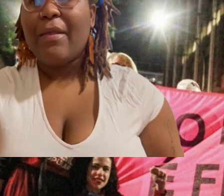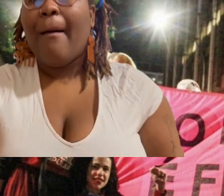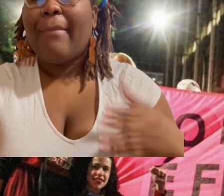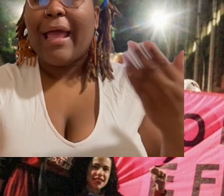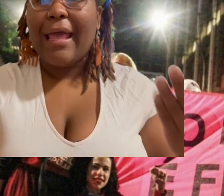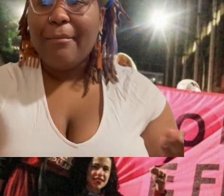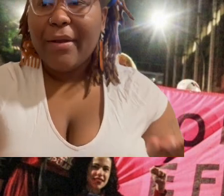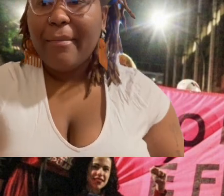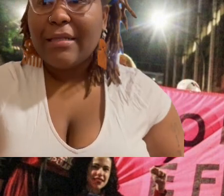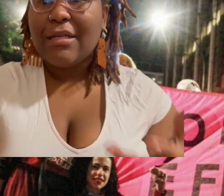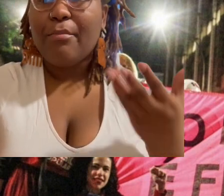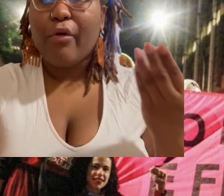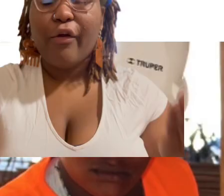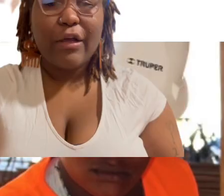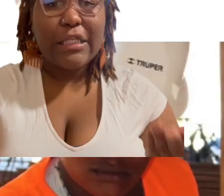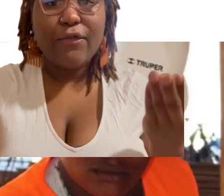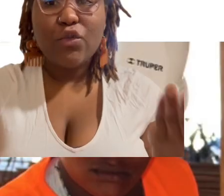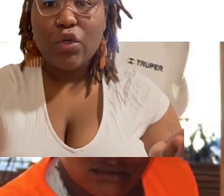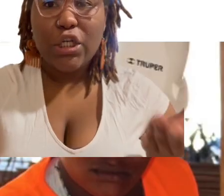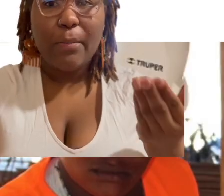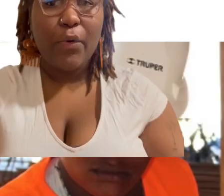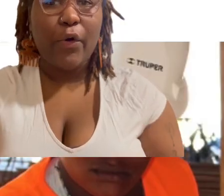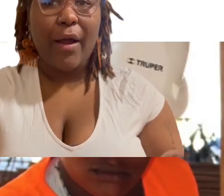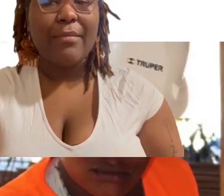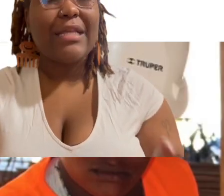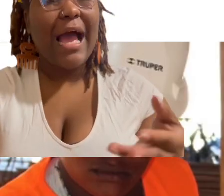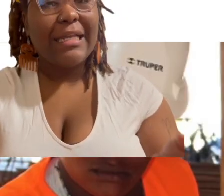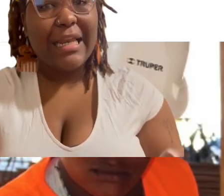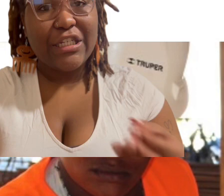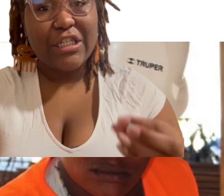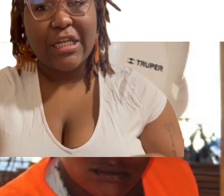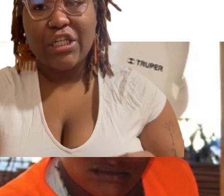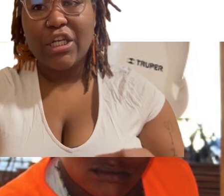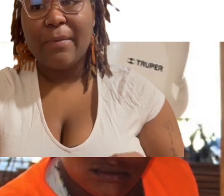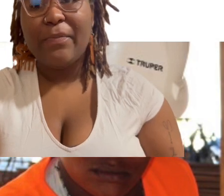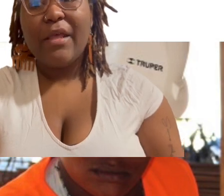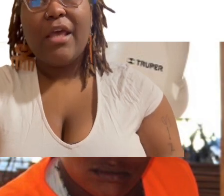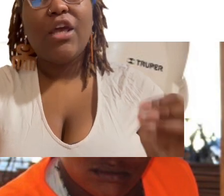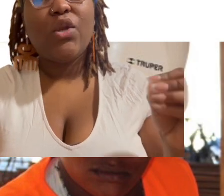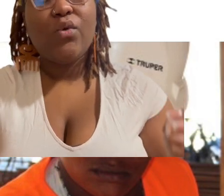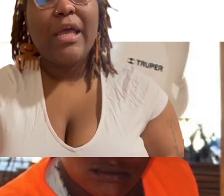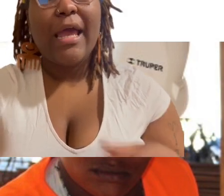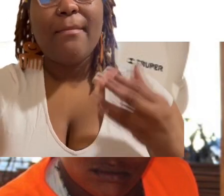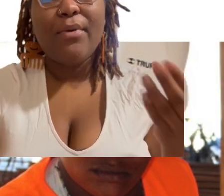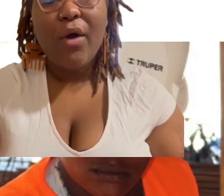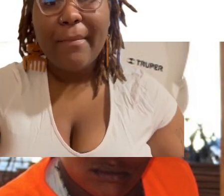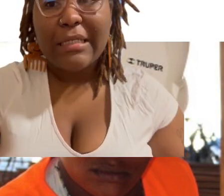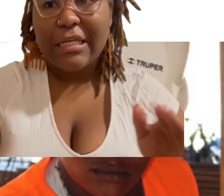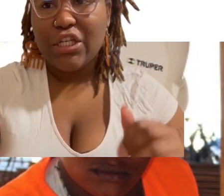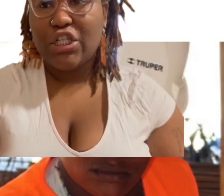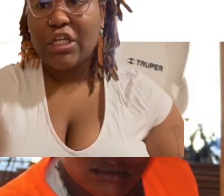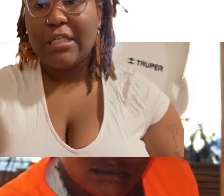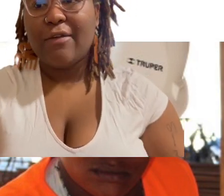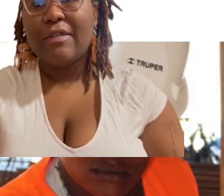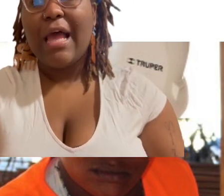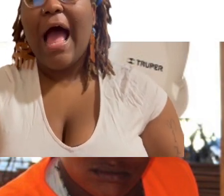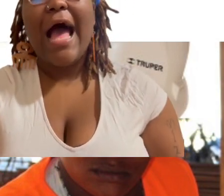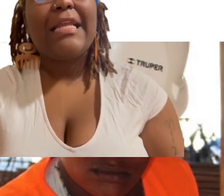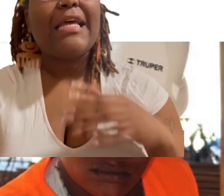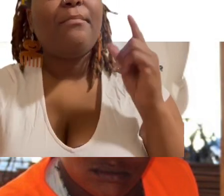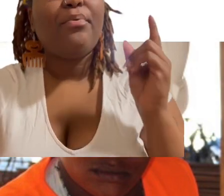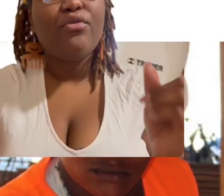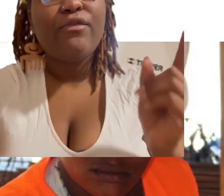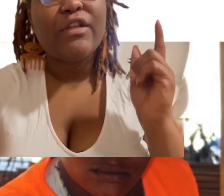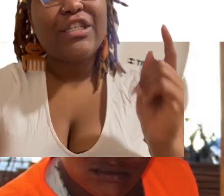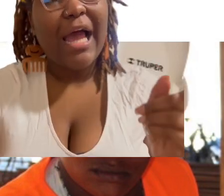protested, by implementing progressive social programs and legislation, including employment initiatives